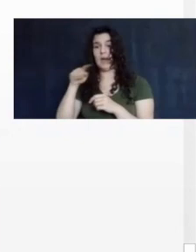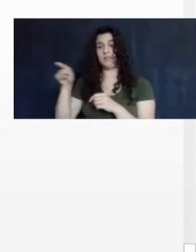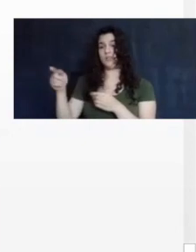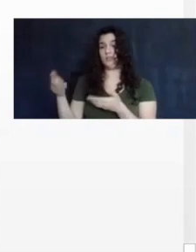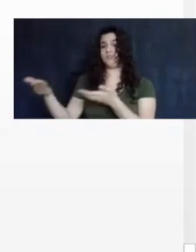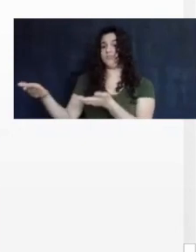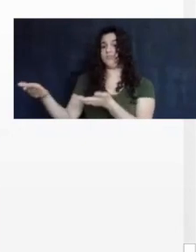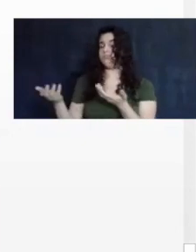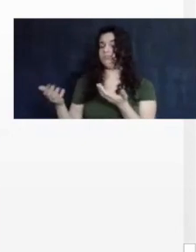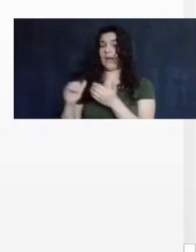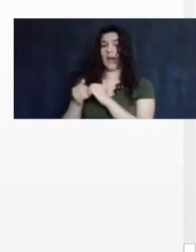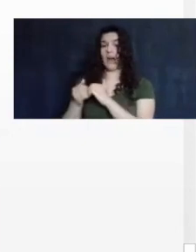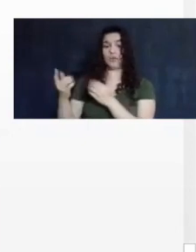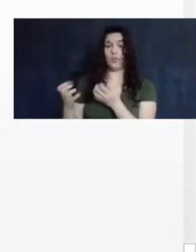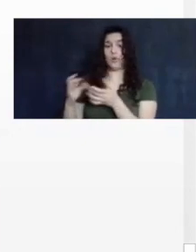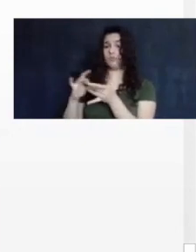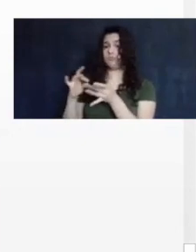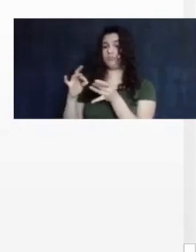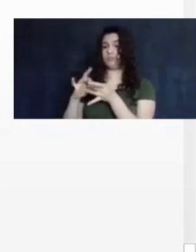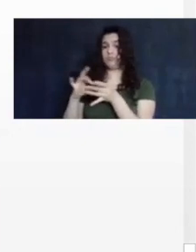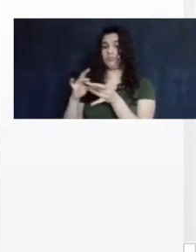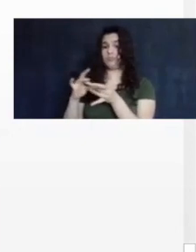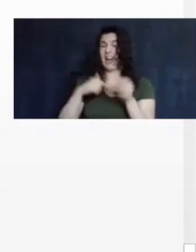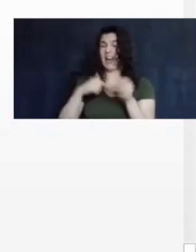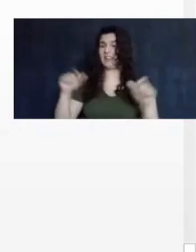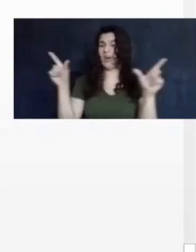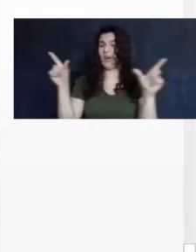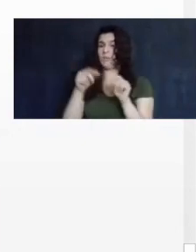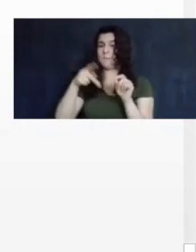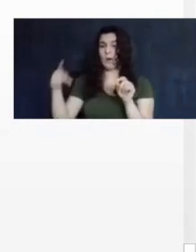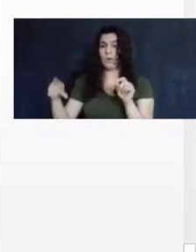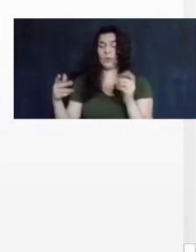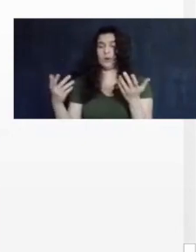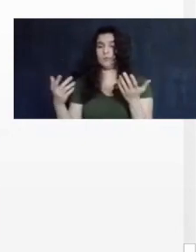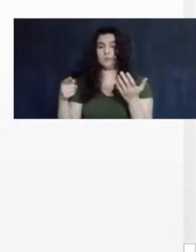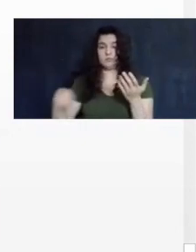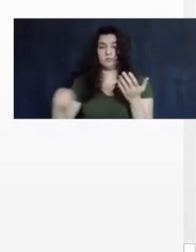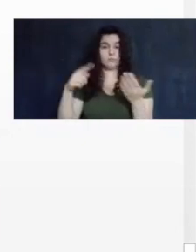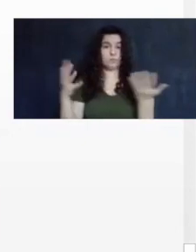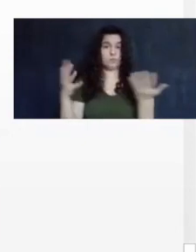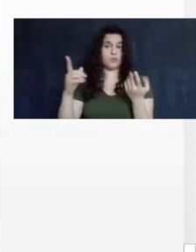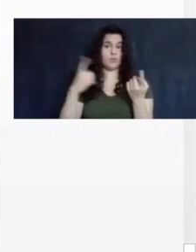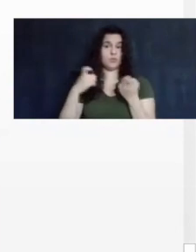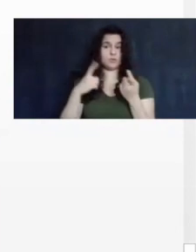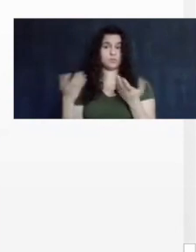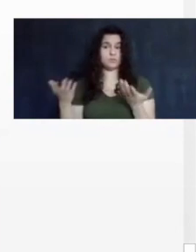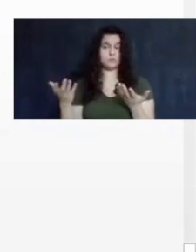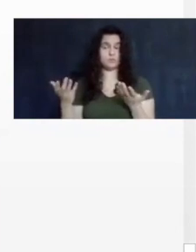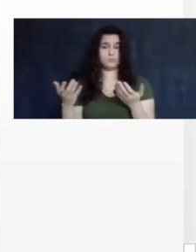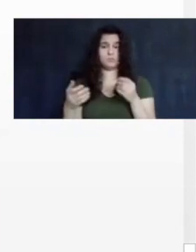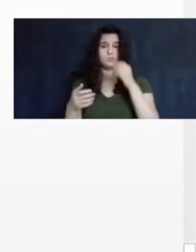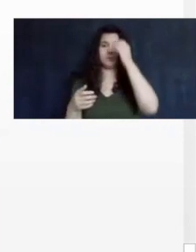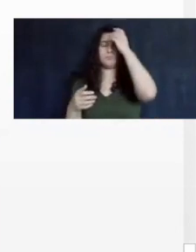you want to do this, I can take the PowerPoint down, and I'm open to any questions anyone may have.